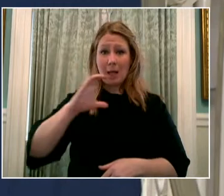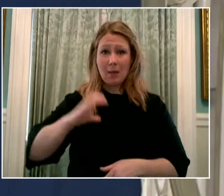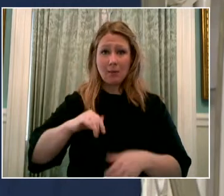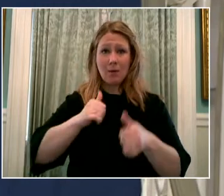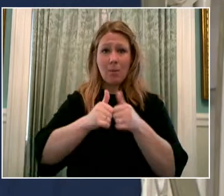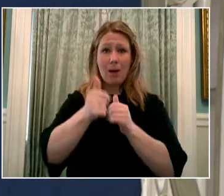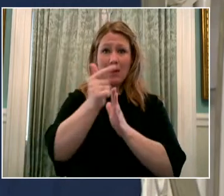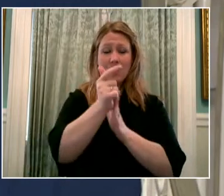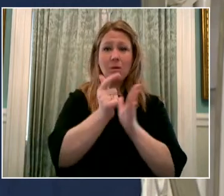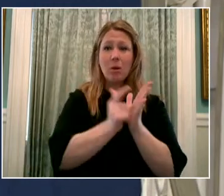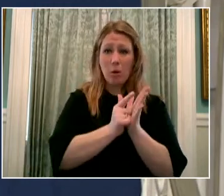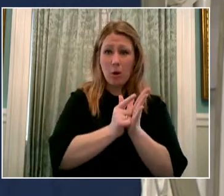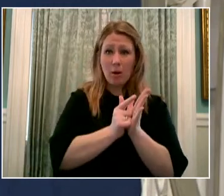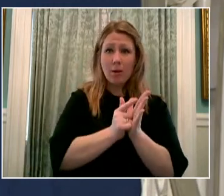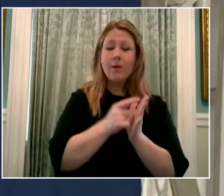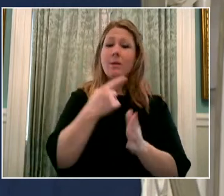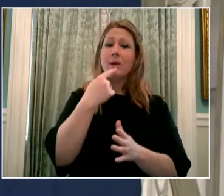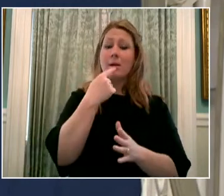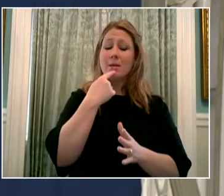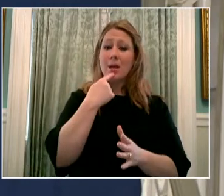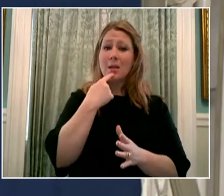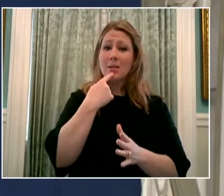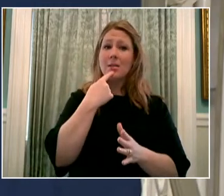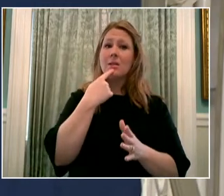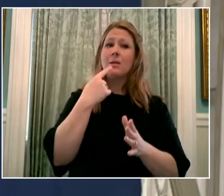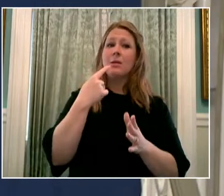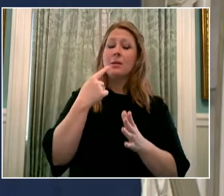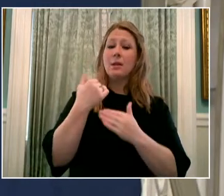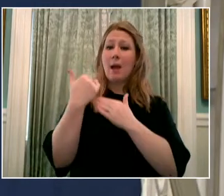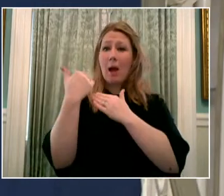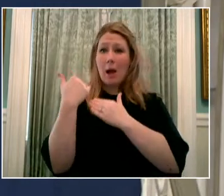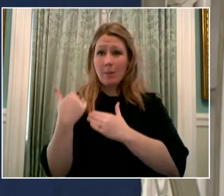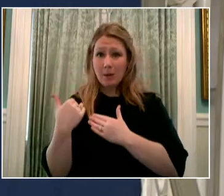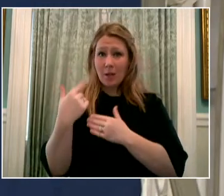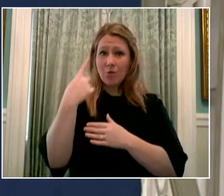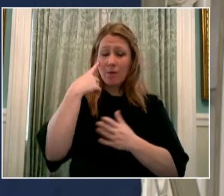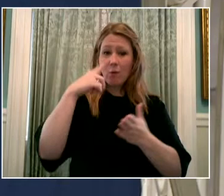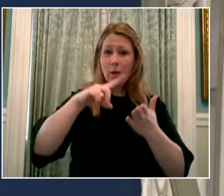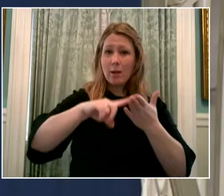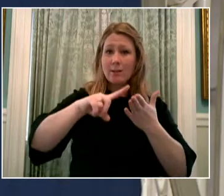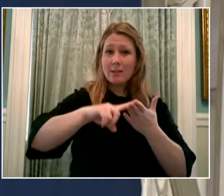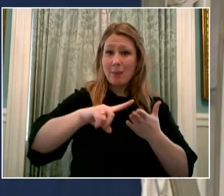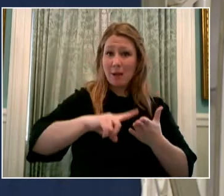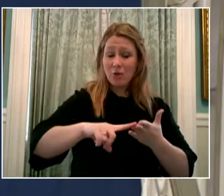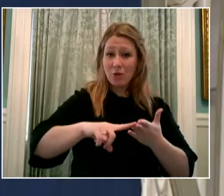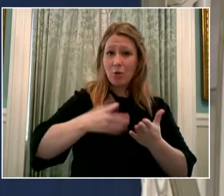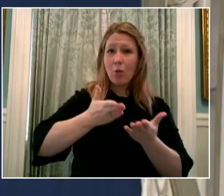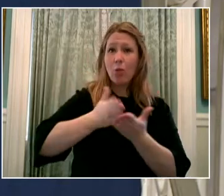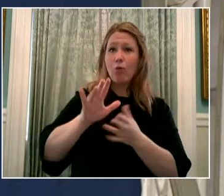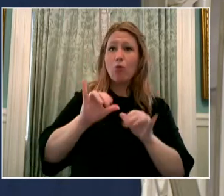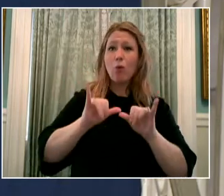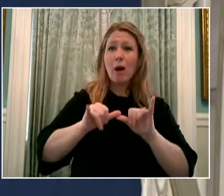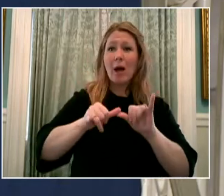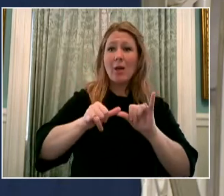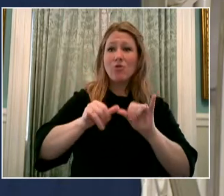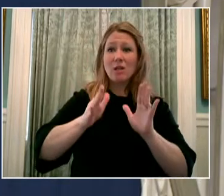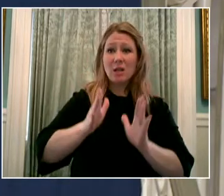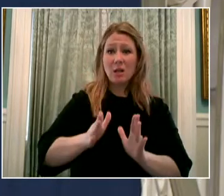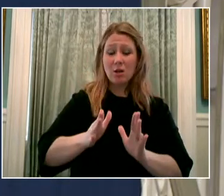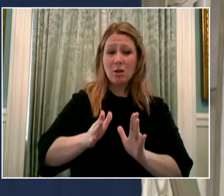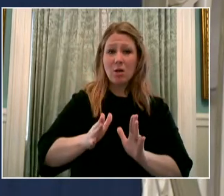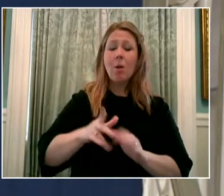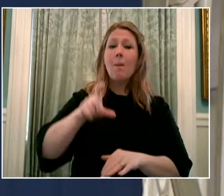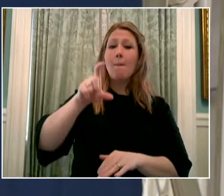these inspections through an engineer must be carried out by the owners of the